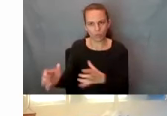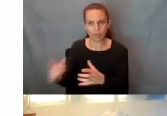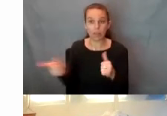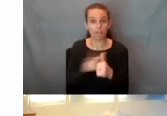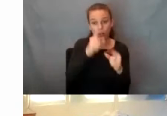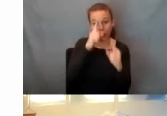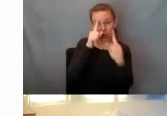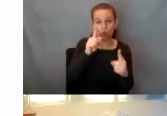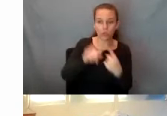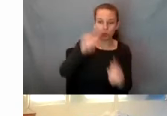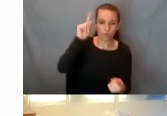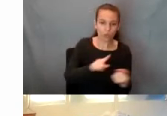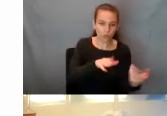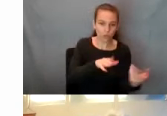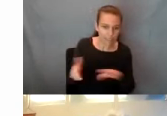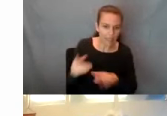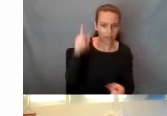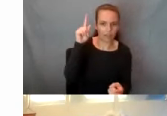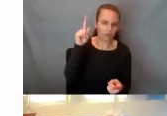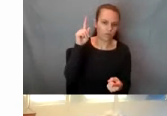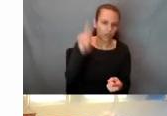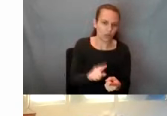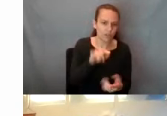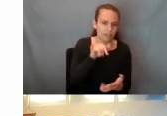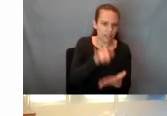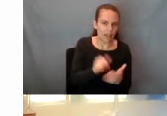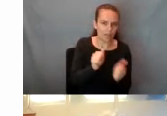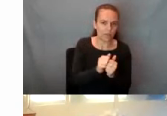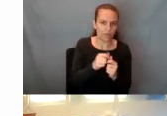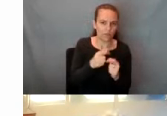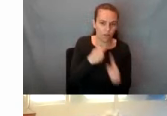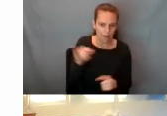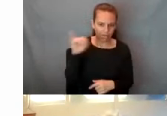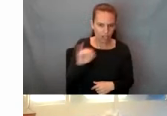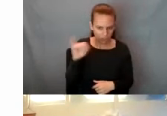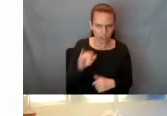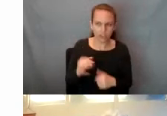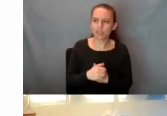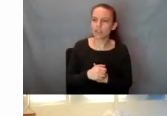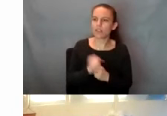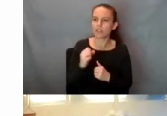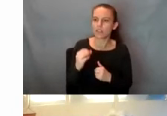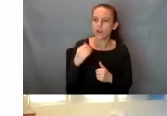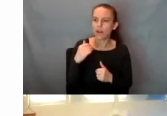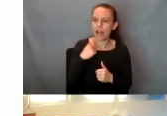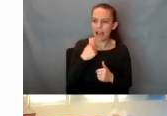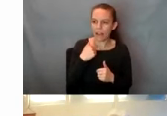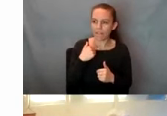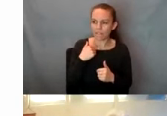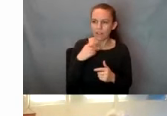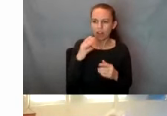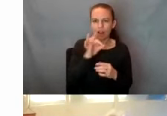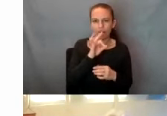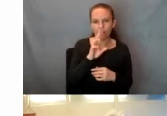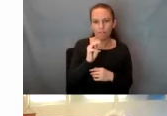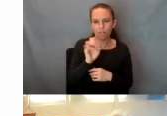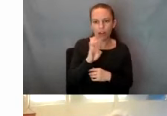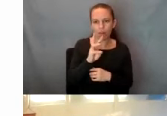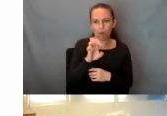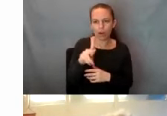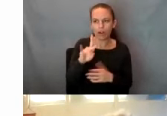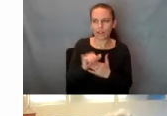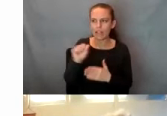mortality due to this infection. So there's a prioritization framework that was developed by SAGE in October, and now they're making recommendations